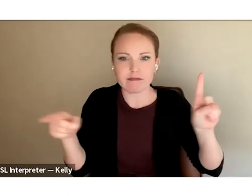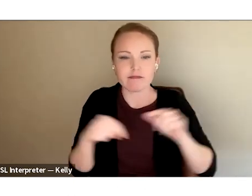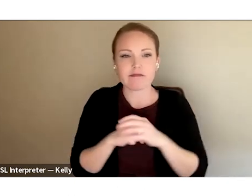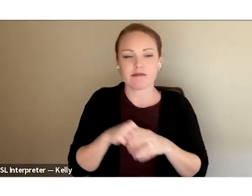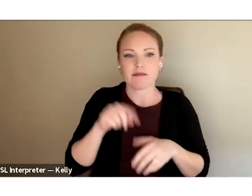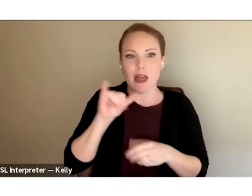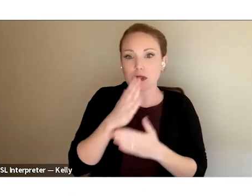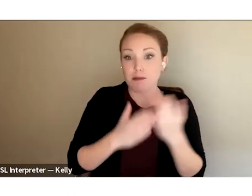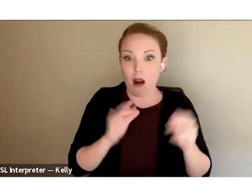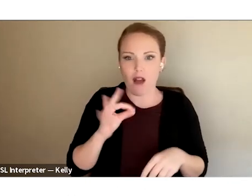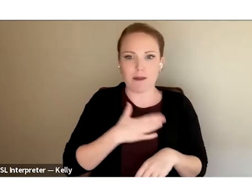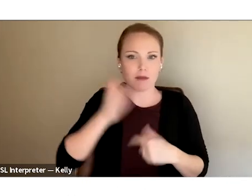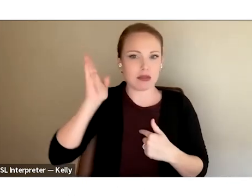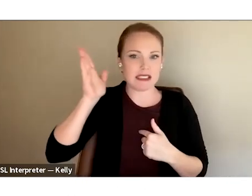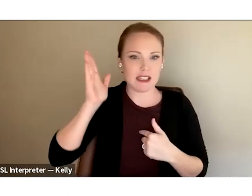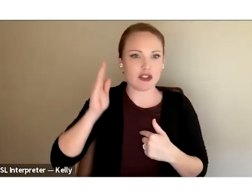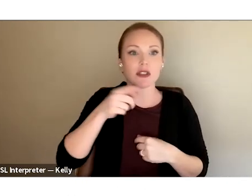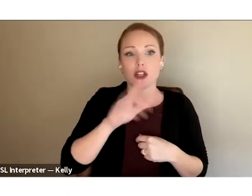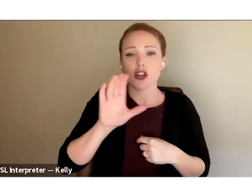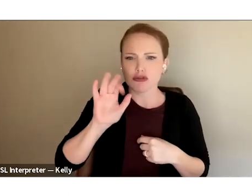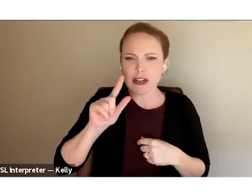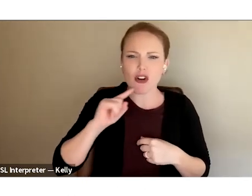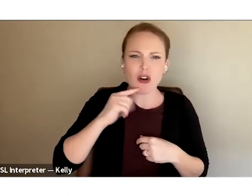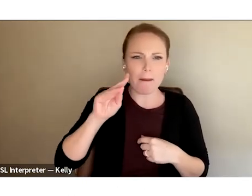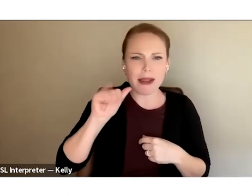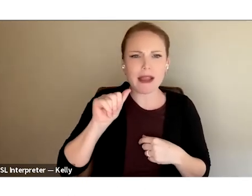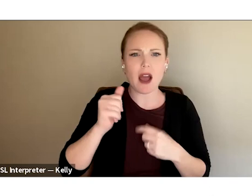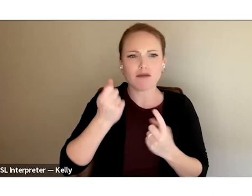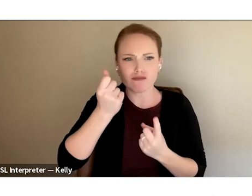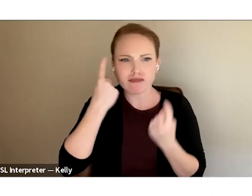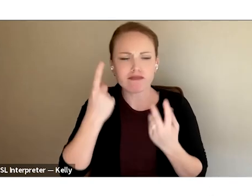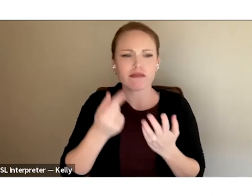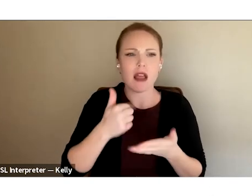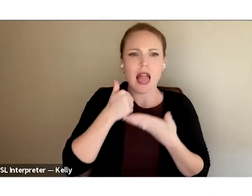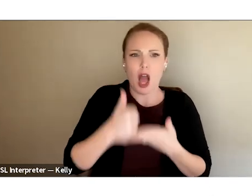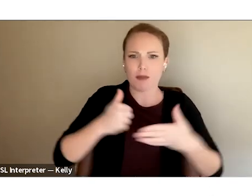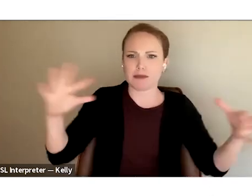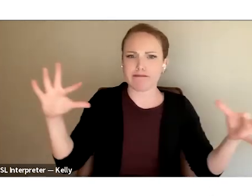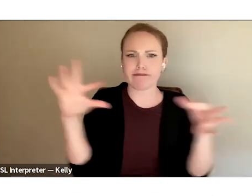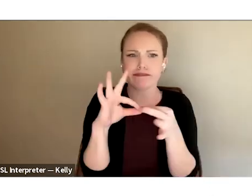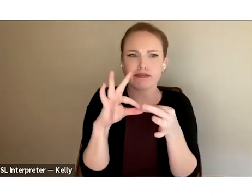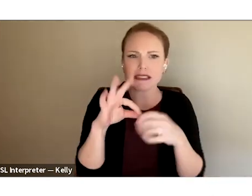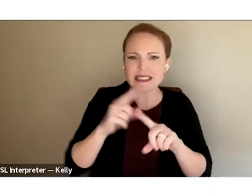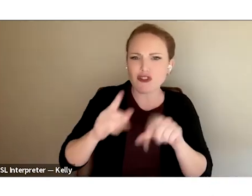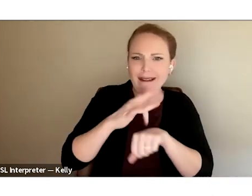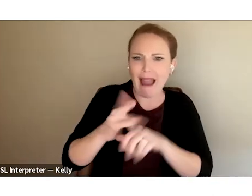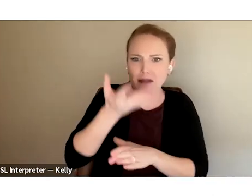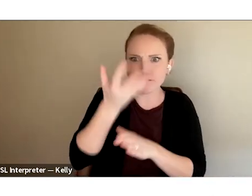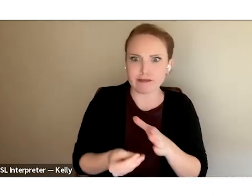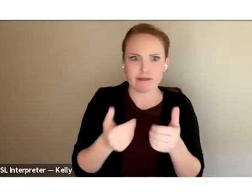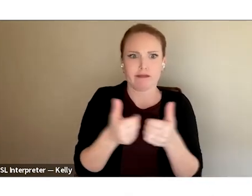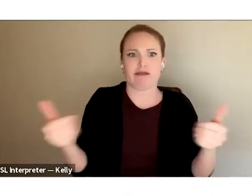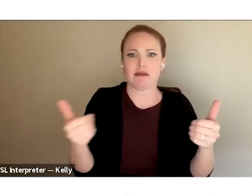the presentation: critical media literacy helps bridge the gap between theory and practice, by Junot.